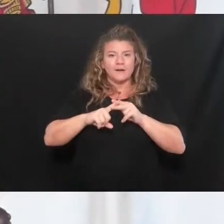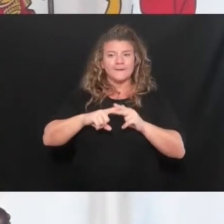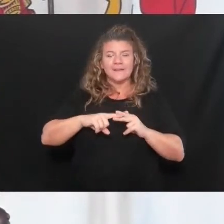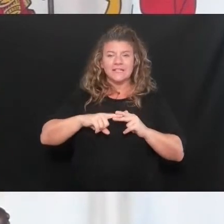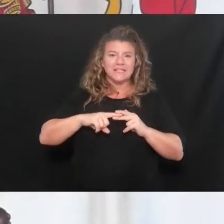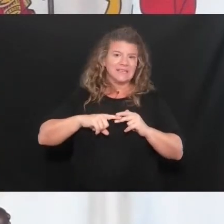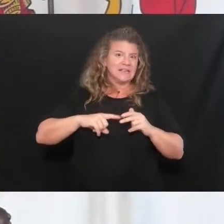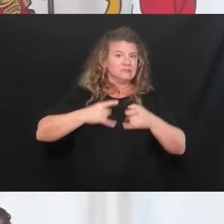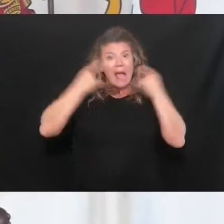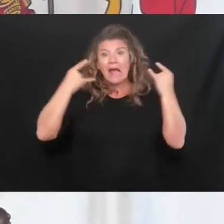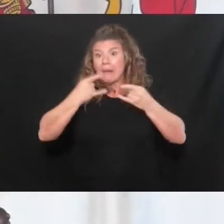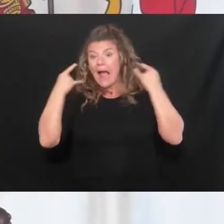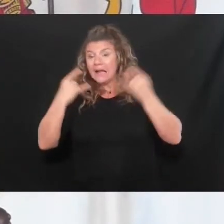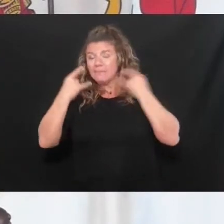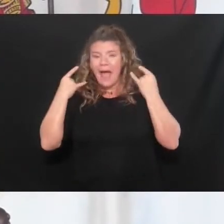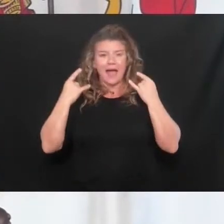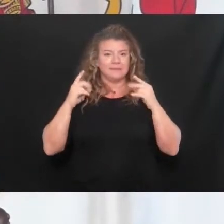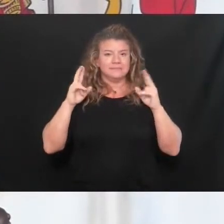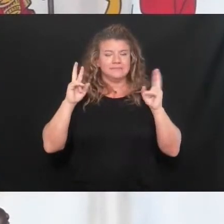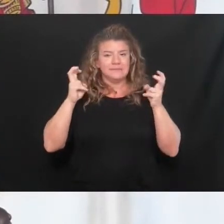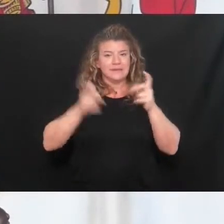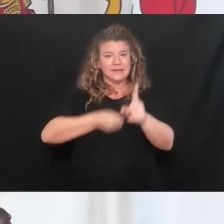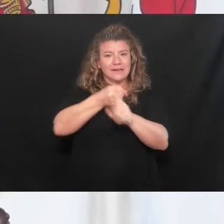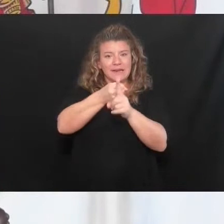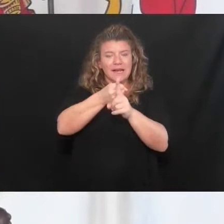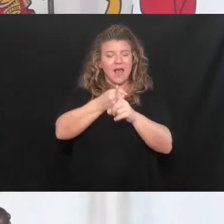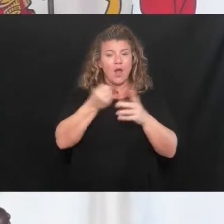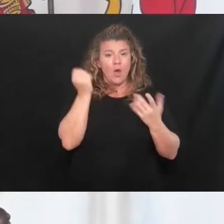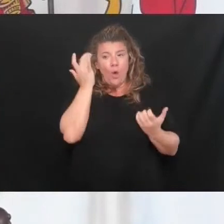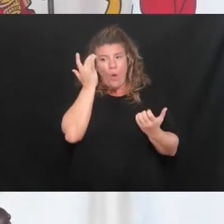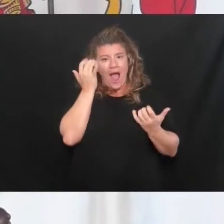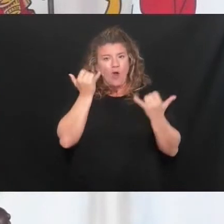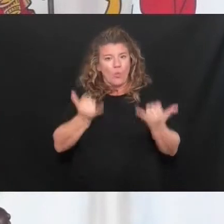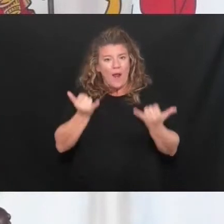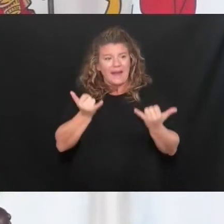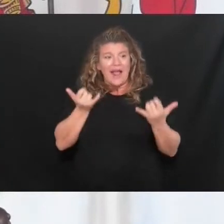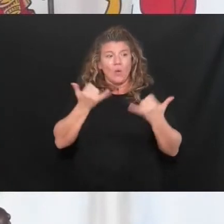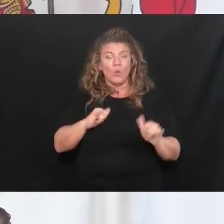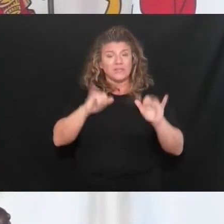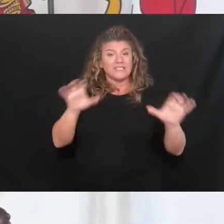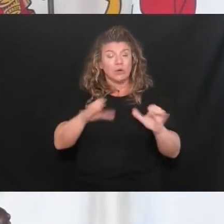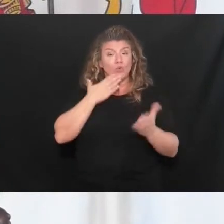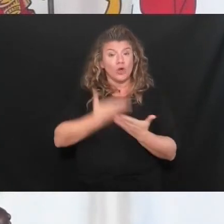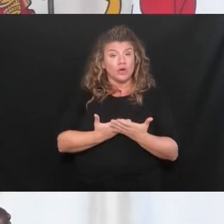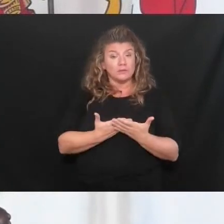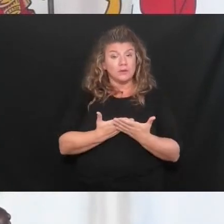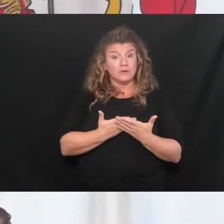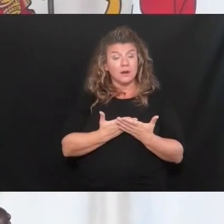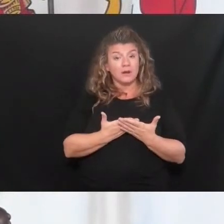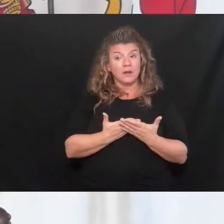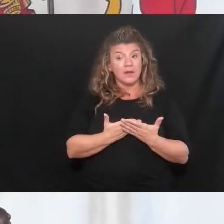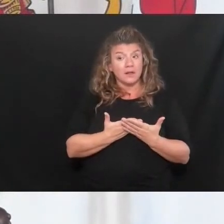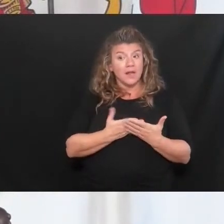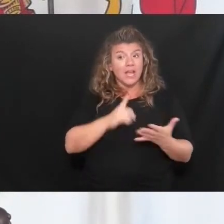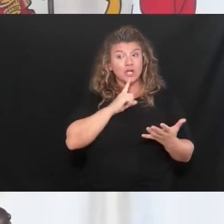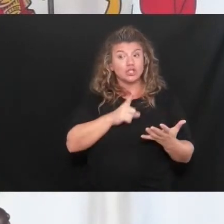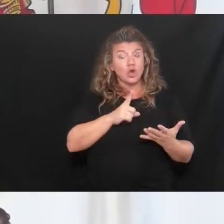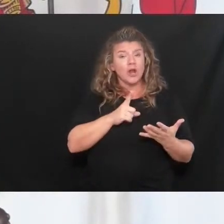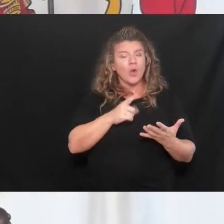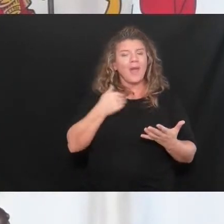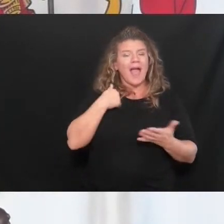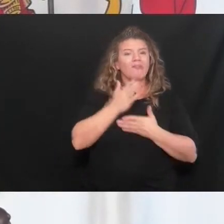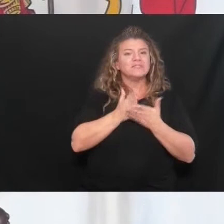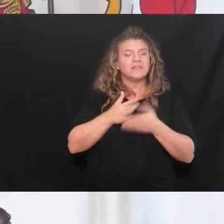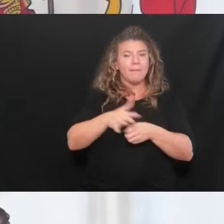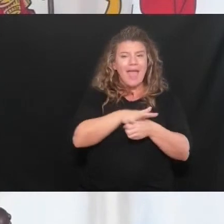and everything. West Virginia is still doing pretty good, and there's surely areas that